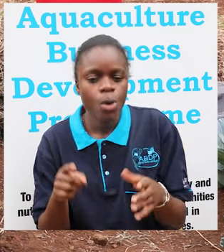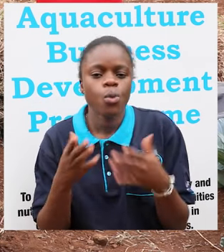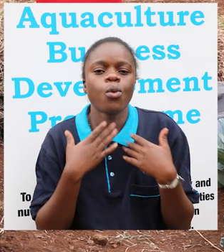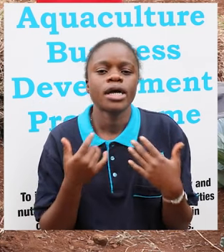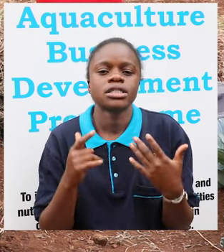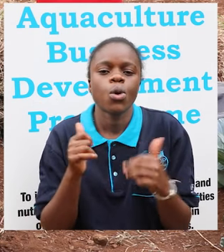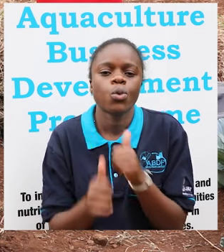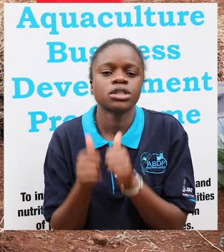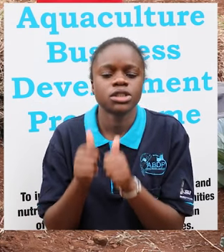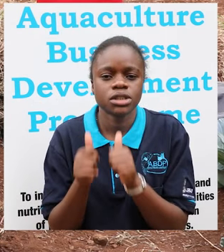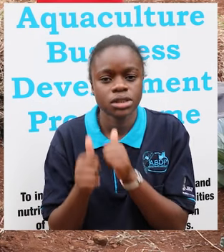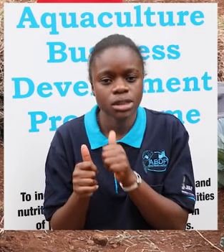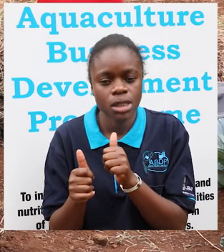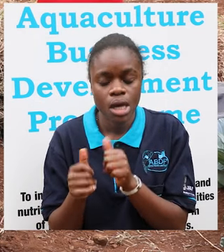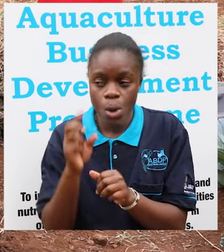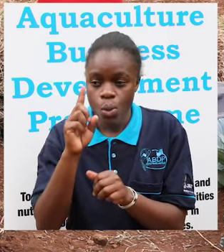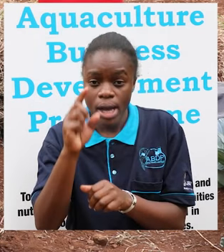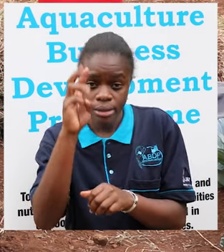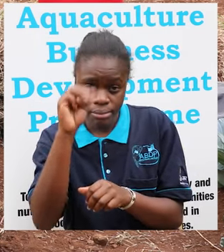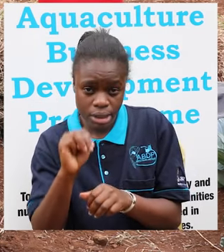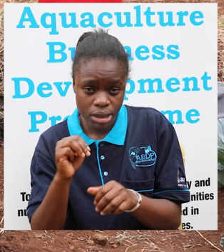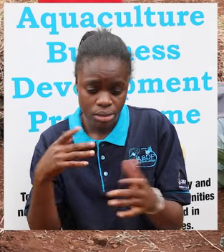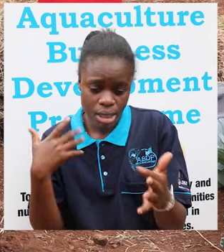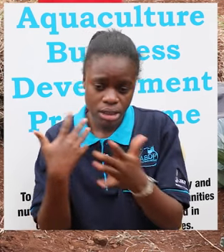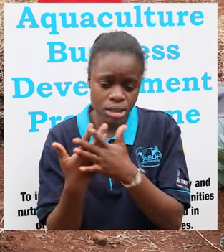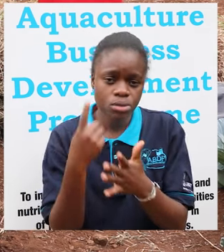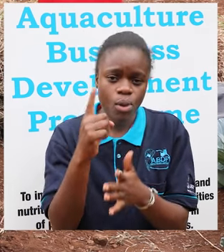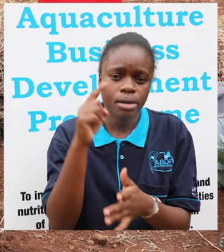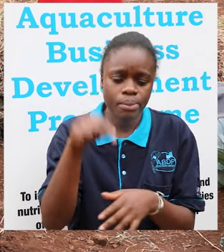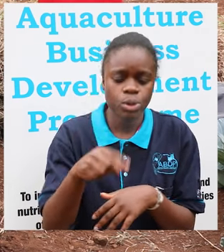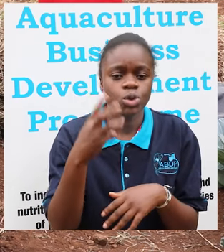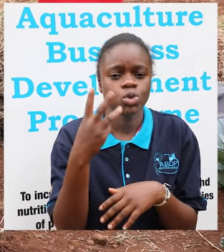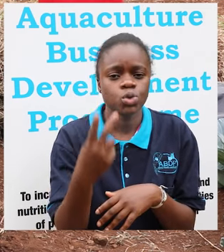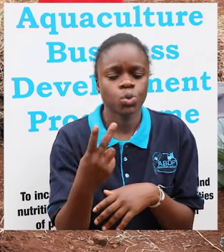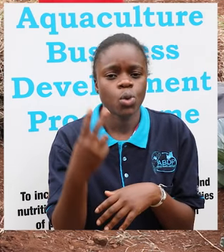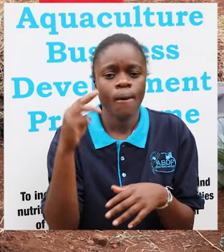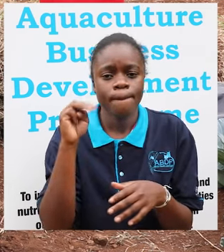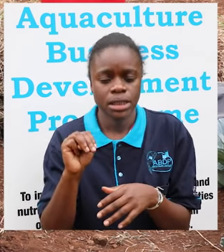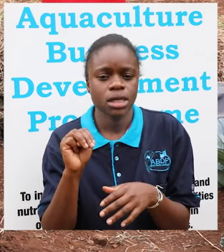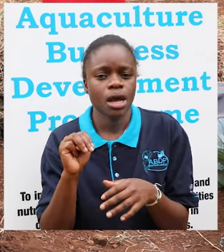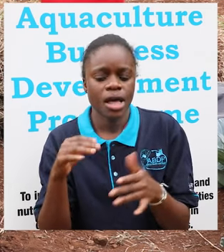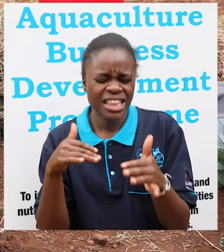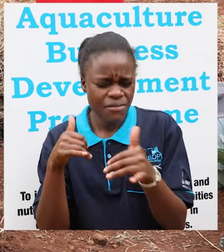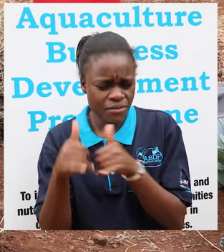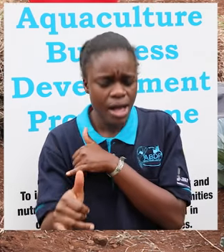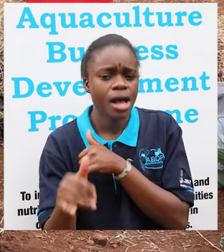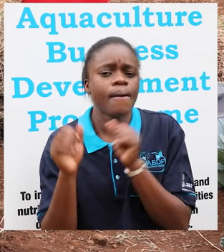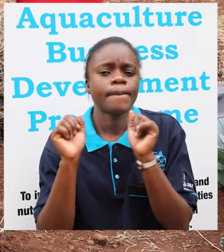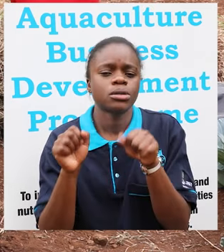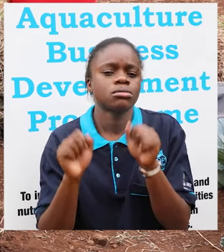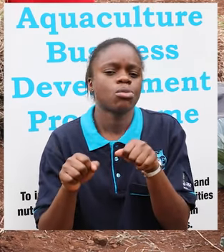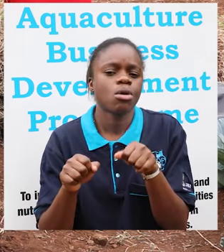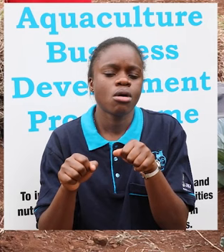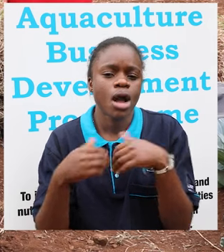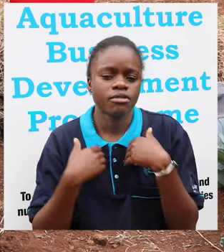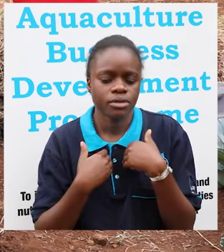bed garden is between 1 meter by 1.2 meters. That is the farthest you can go, so that it allows you to work from both